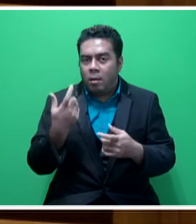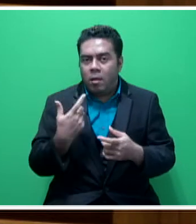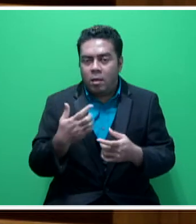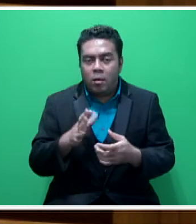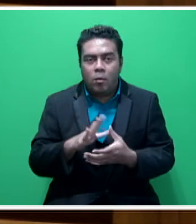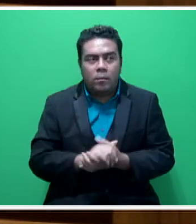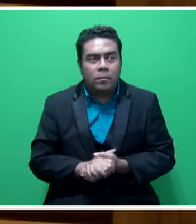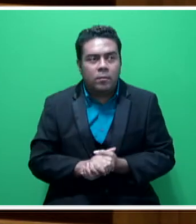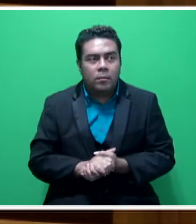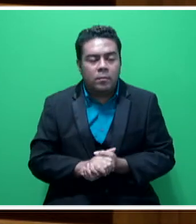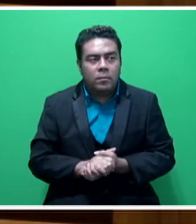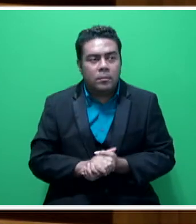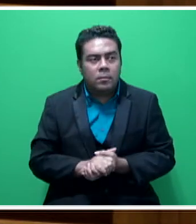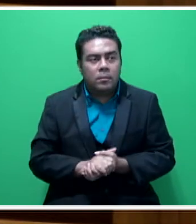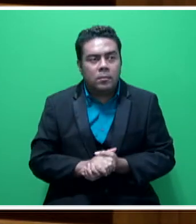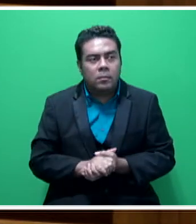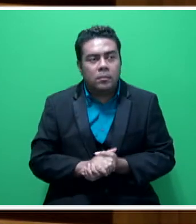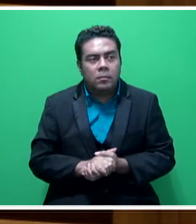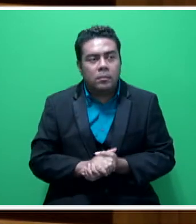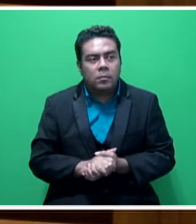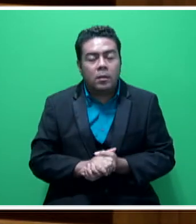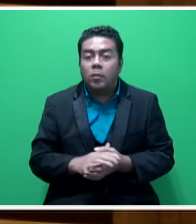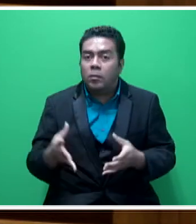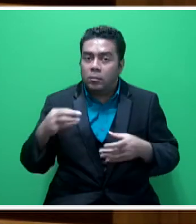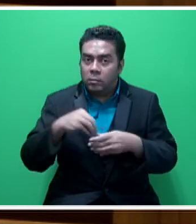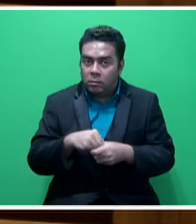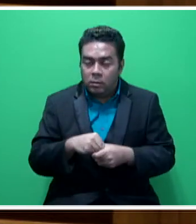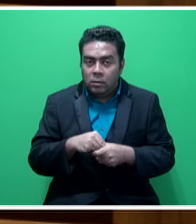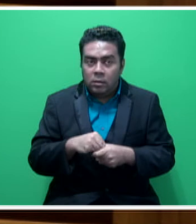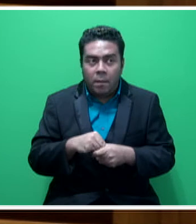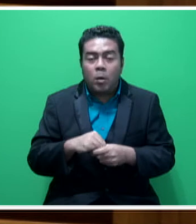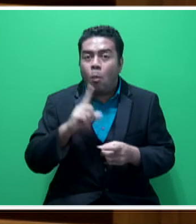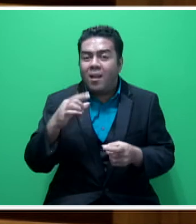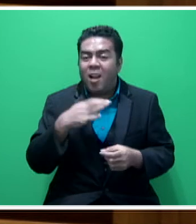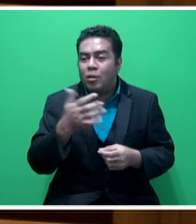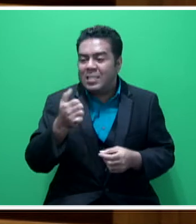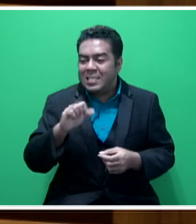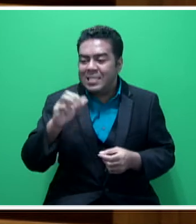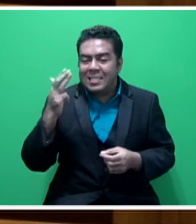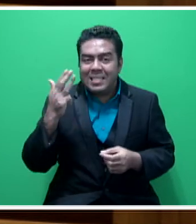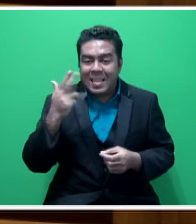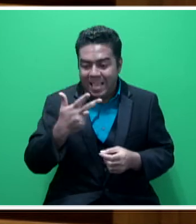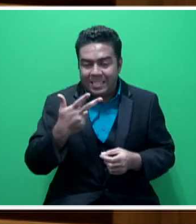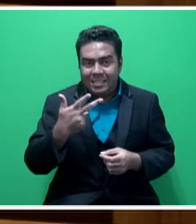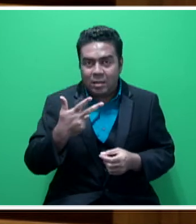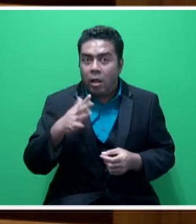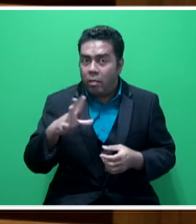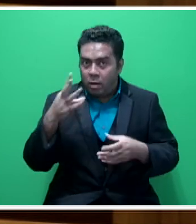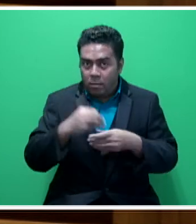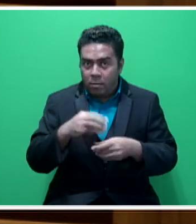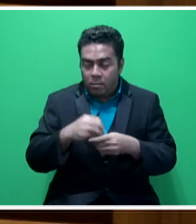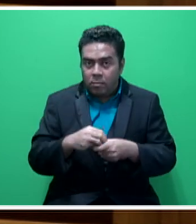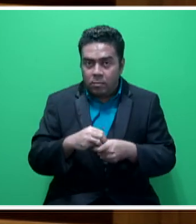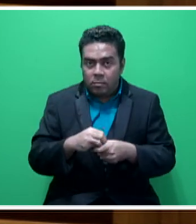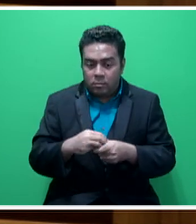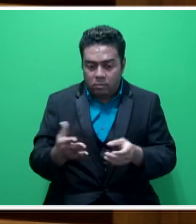number of trips that are undertaken annually is about 168, and the total number of franchise